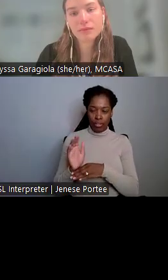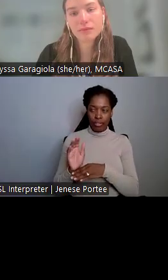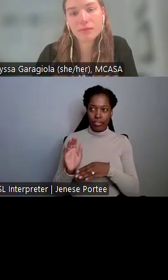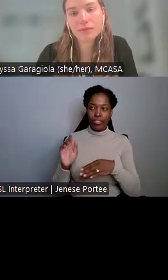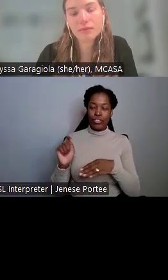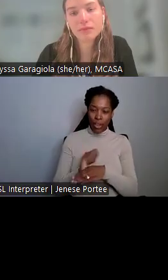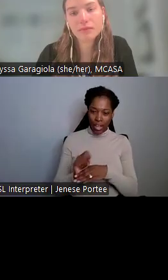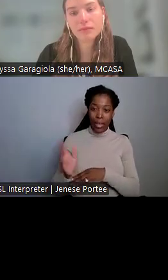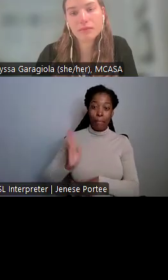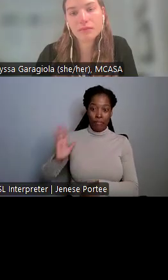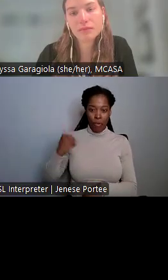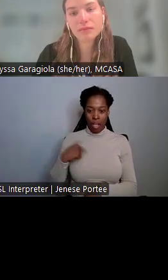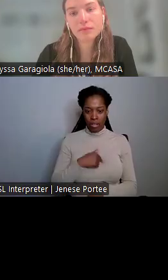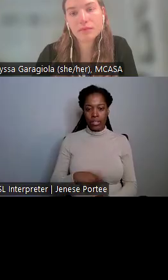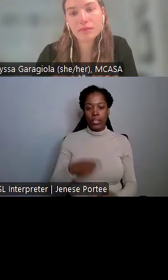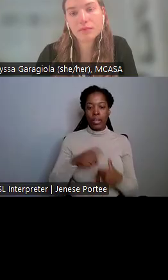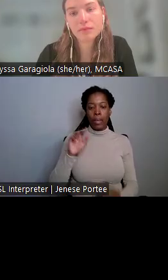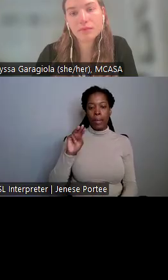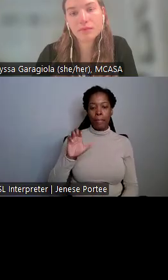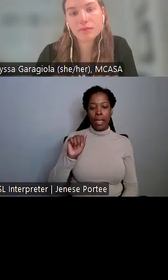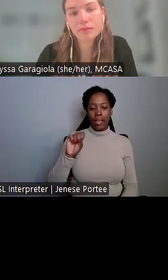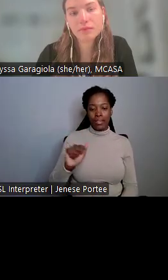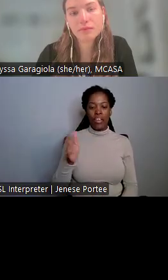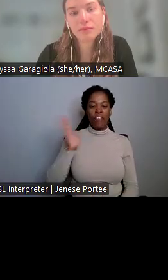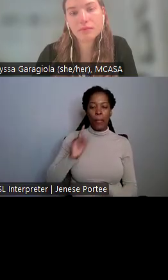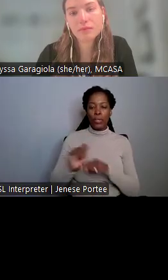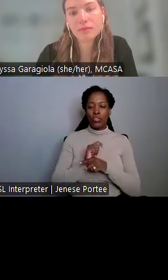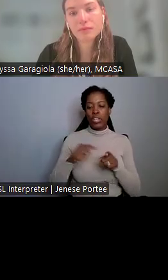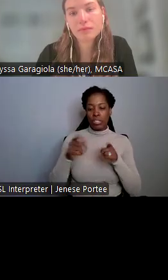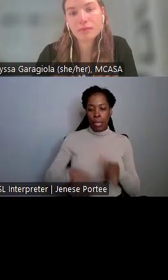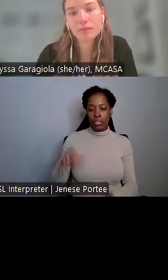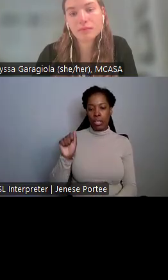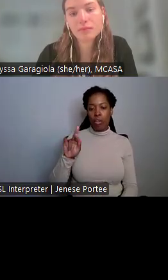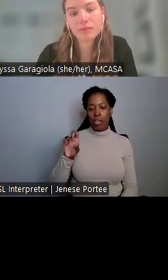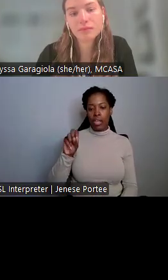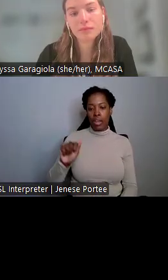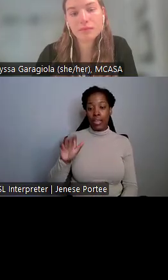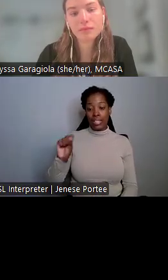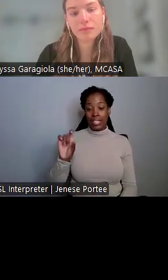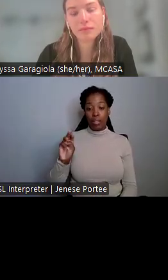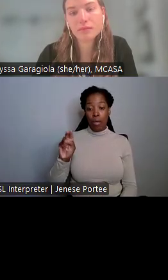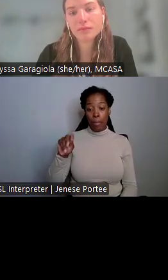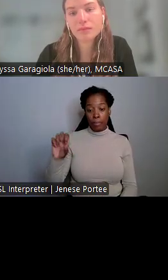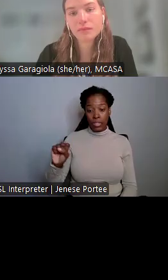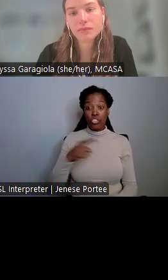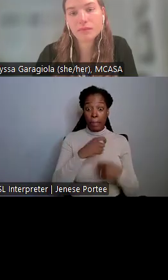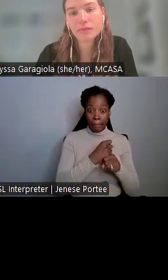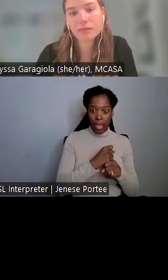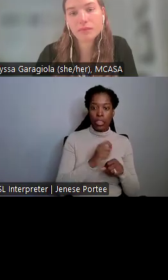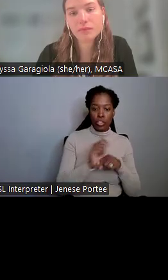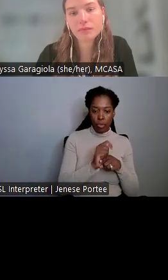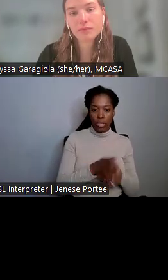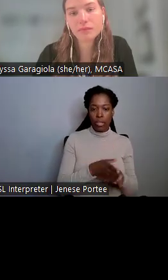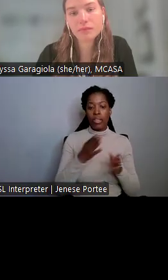the training, and then former USP policy advocates, Adam Casa, Chelsea Hood, and Leah Forney